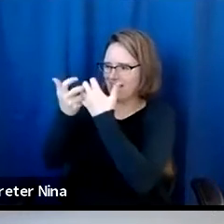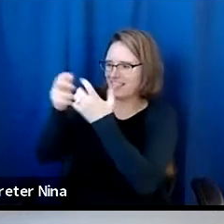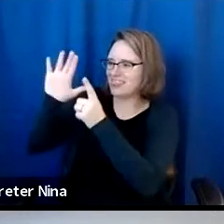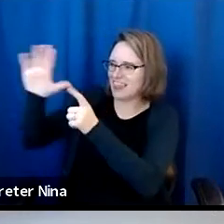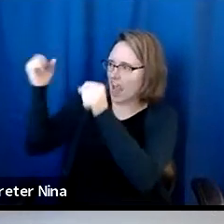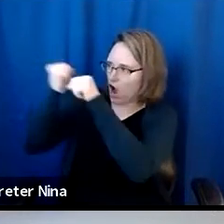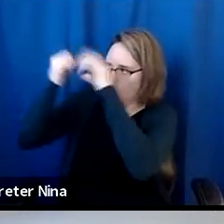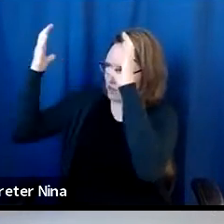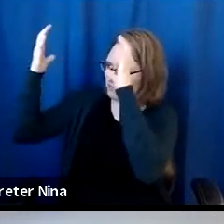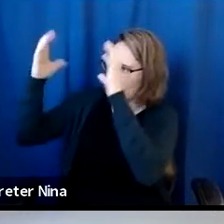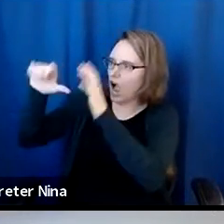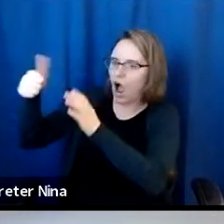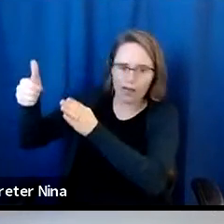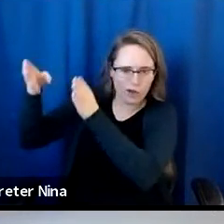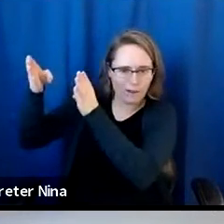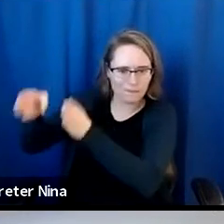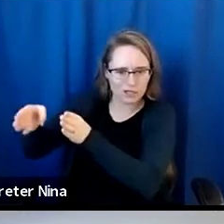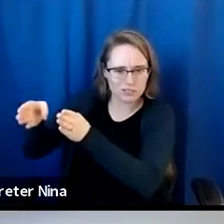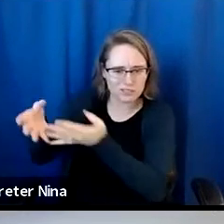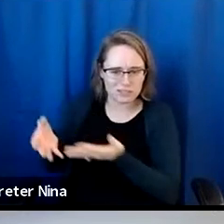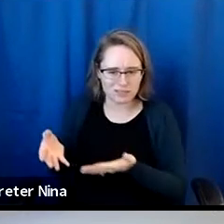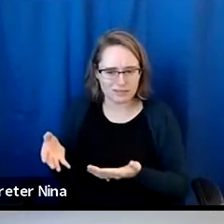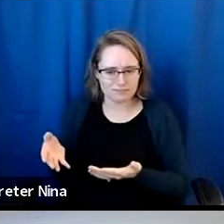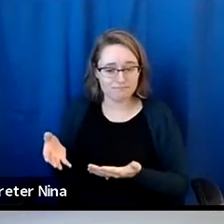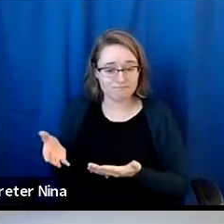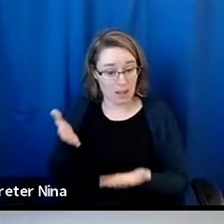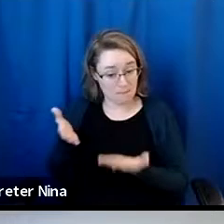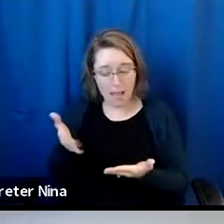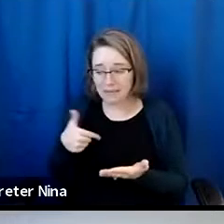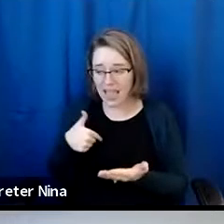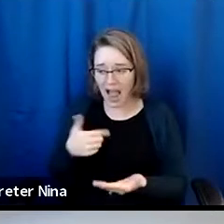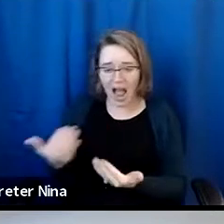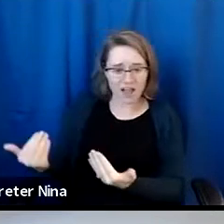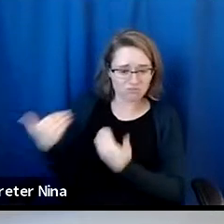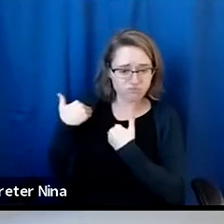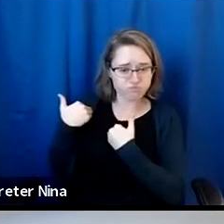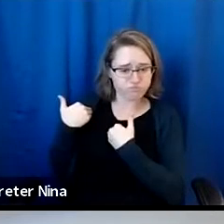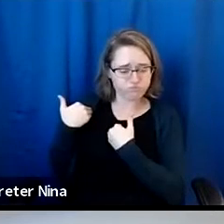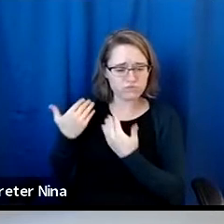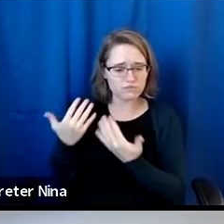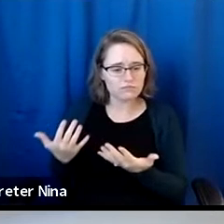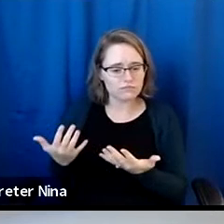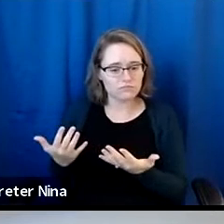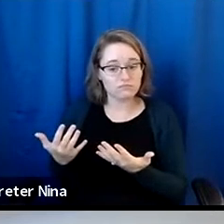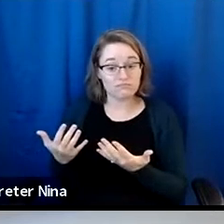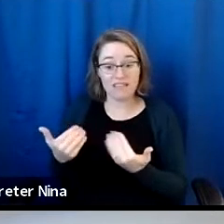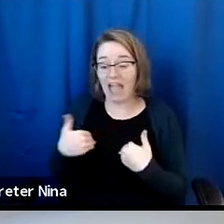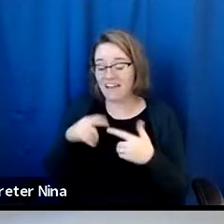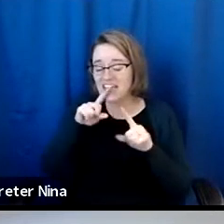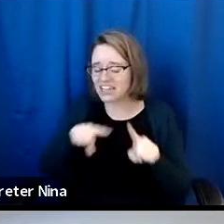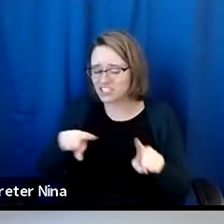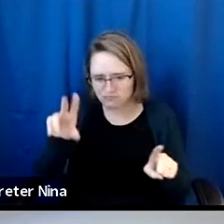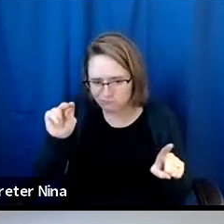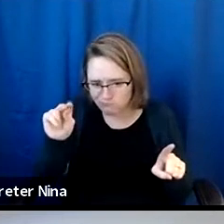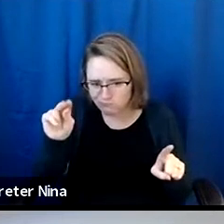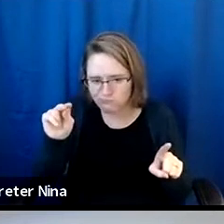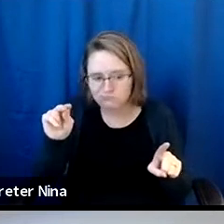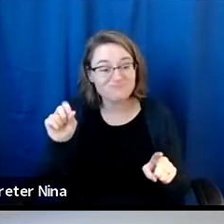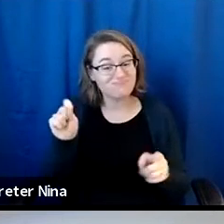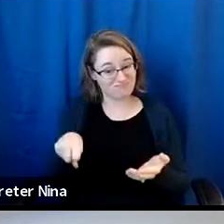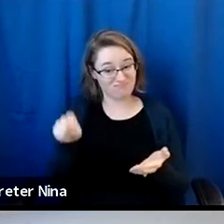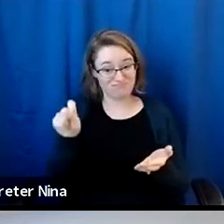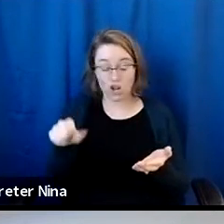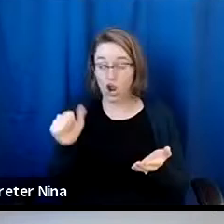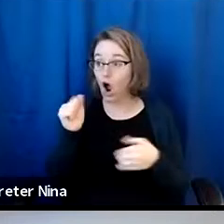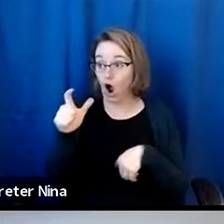someone else, right? And that's something that I might have put on myself. And I don't necessarily have the answer to it because yes, all the time I